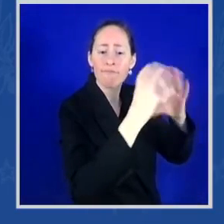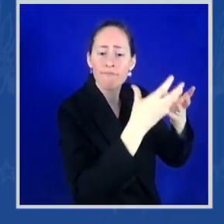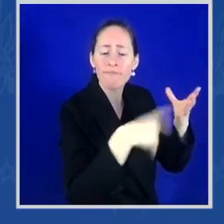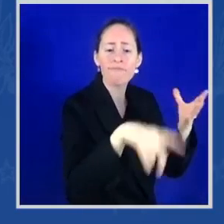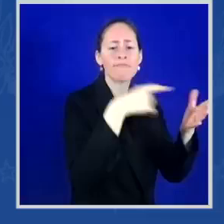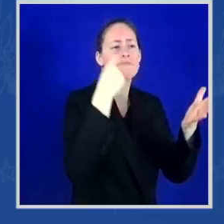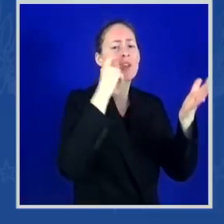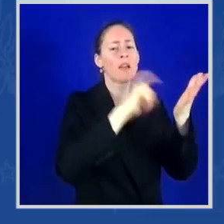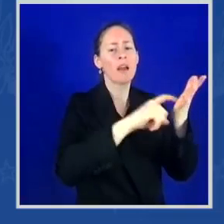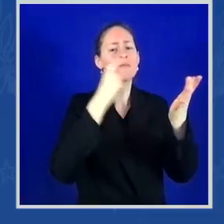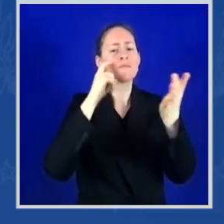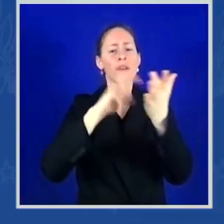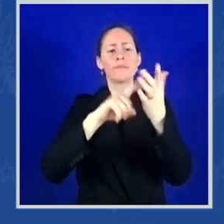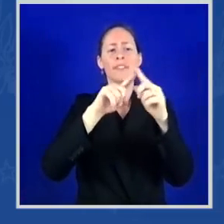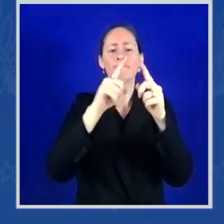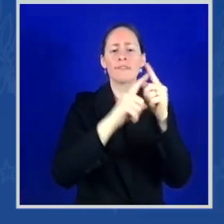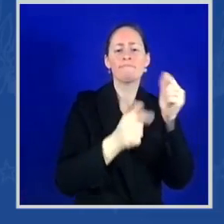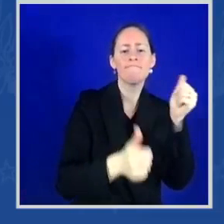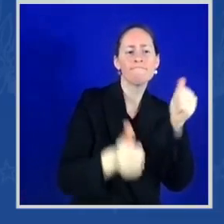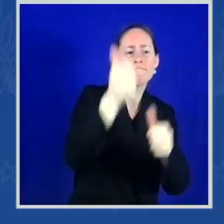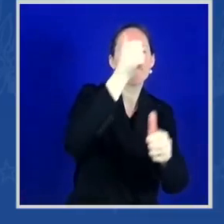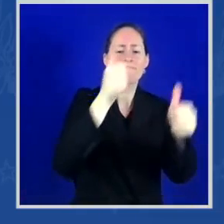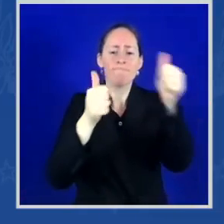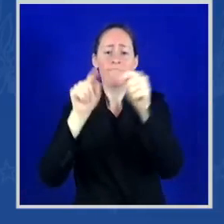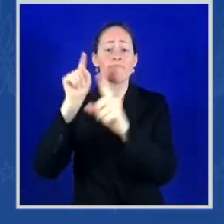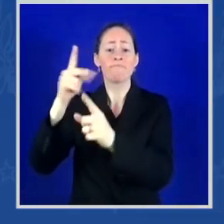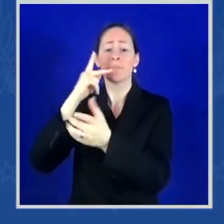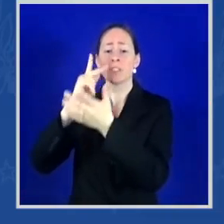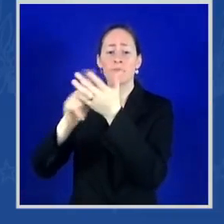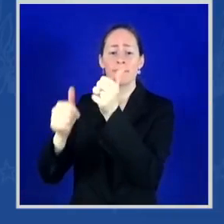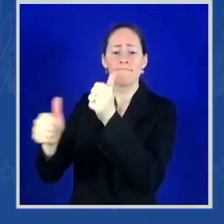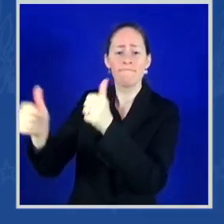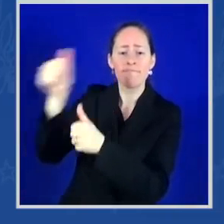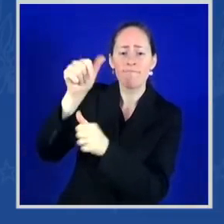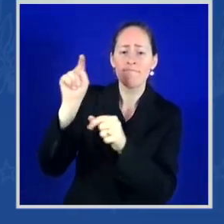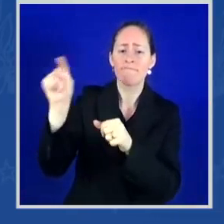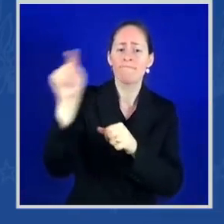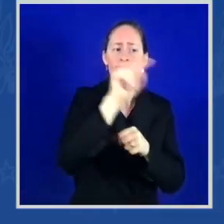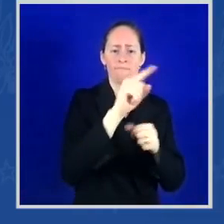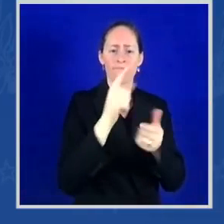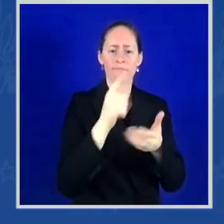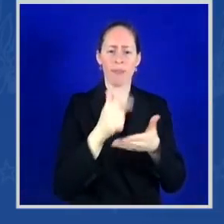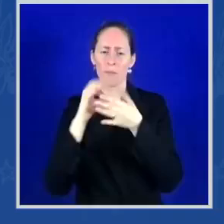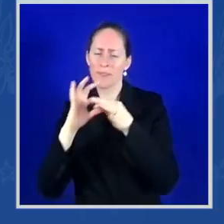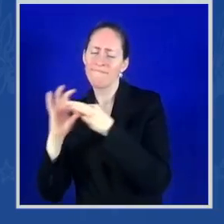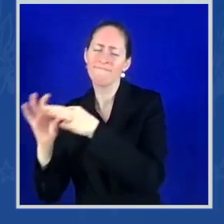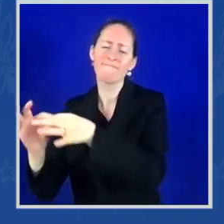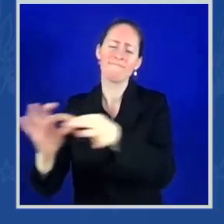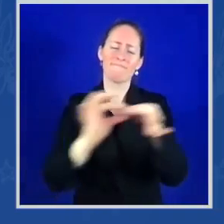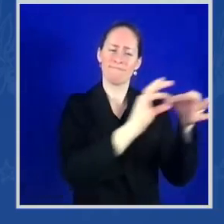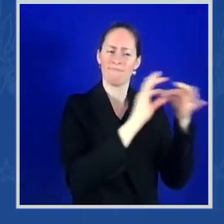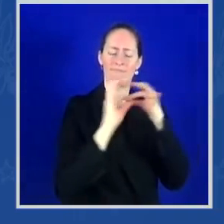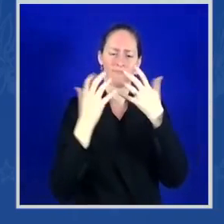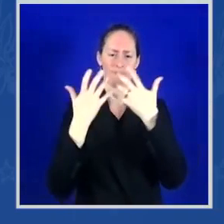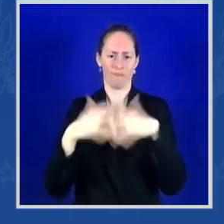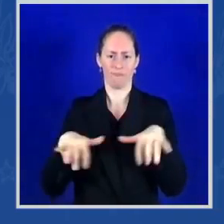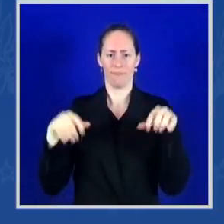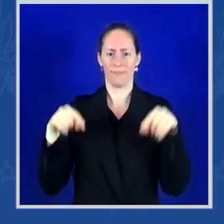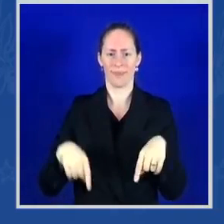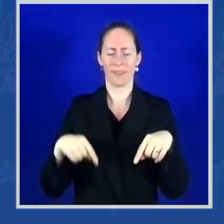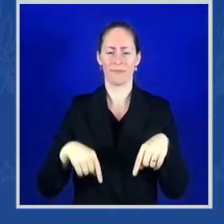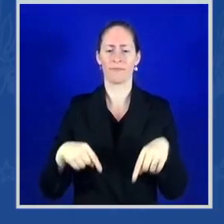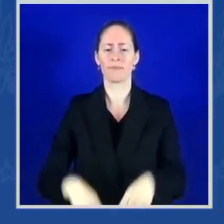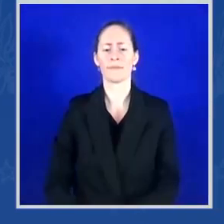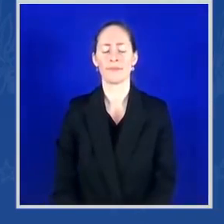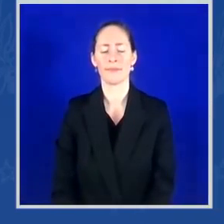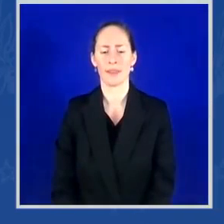team for helping put this together, Tom Cook. Mr. Chairman, Sam, thanks for the work of the DRBA and putting this